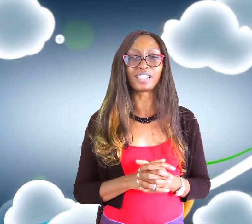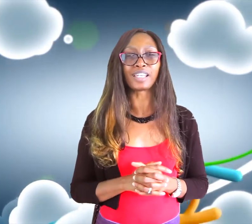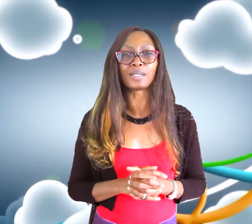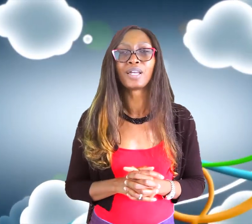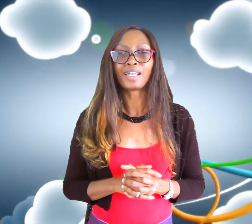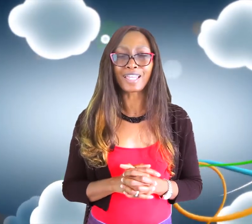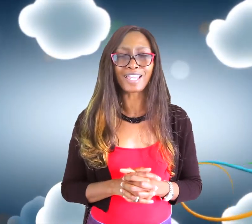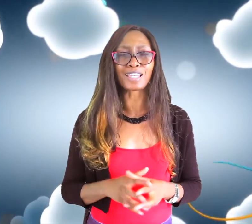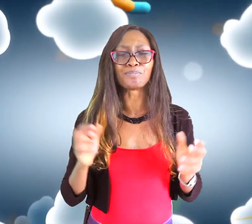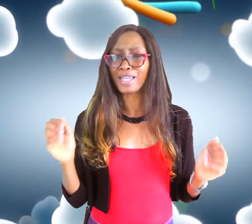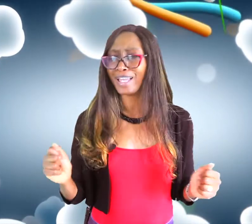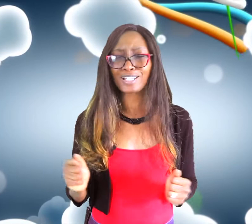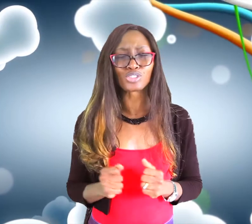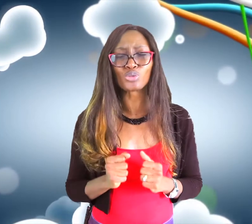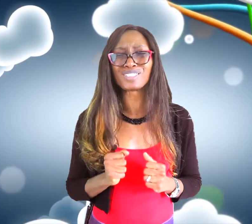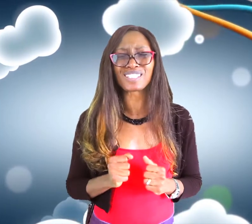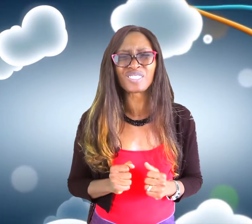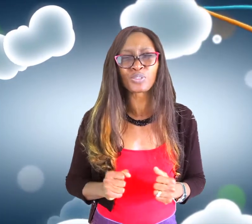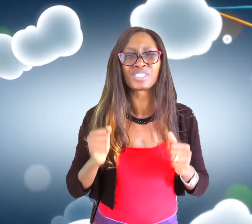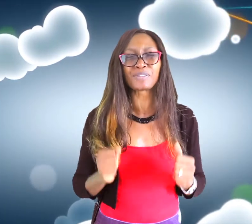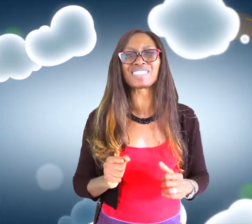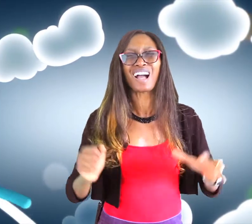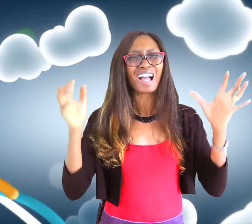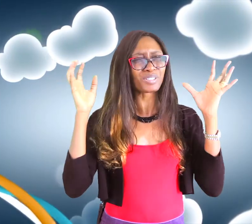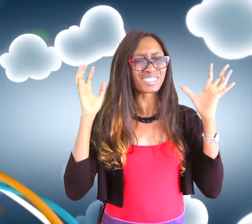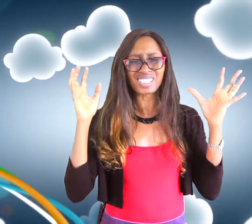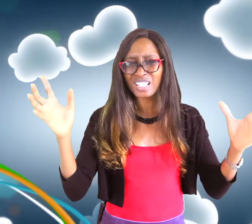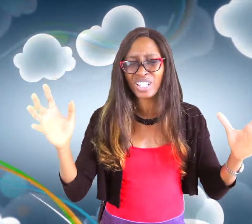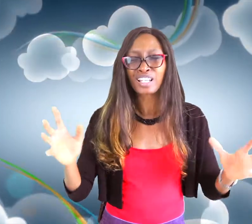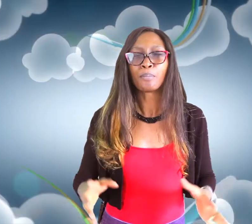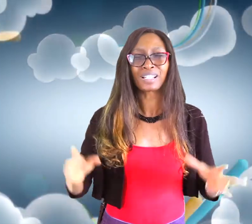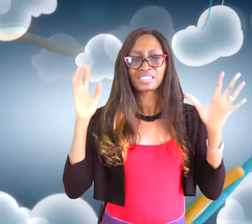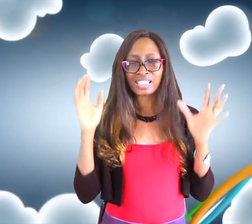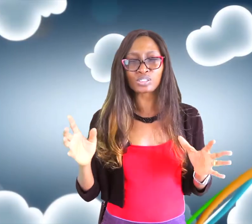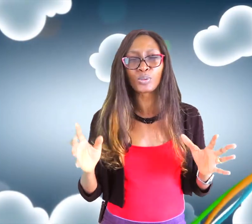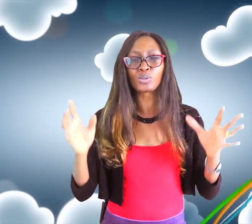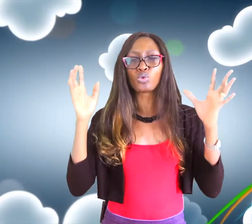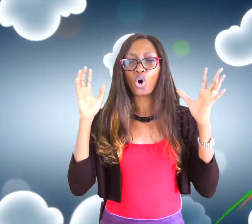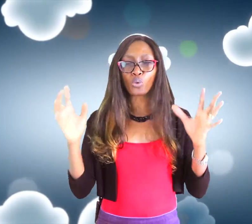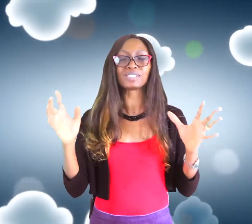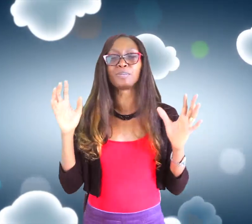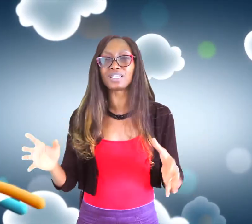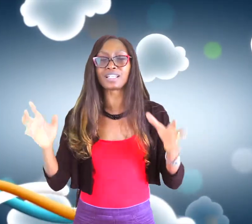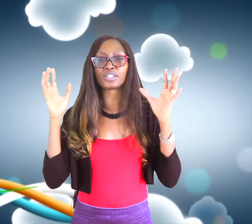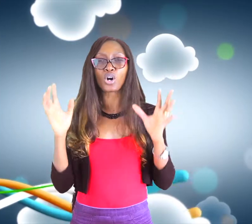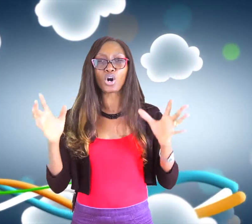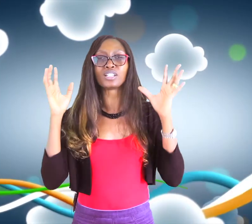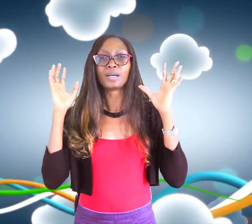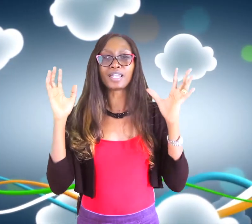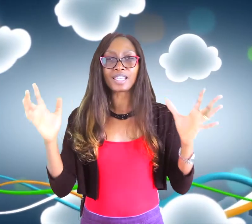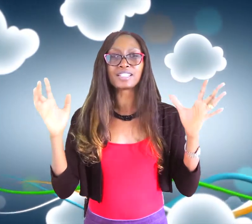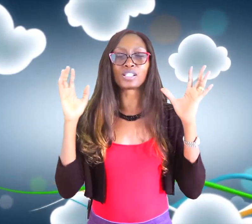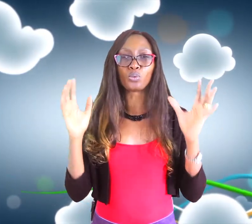mighty name. Amen. Do you receive it? If you receive it, say, I receive it. My testimony will always be that